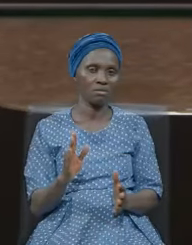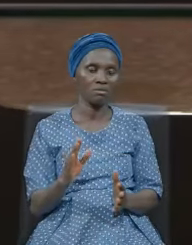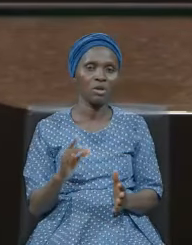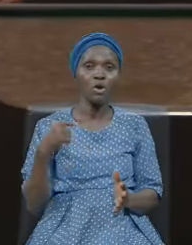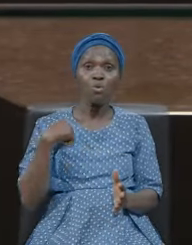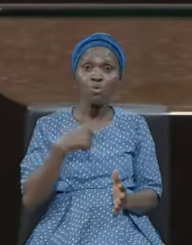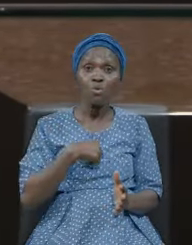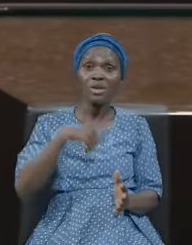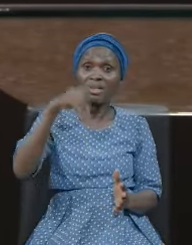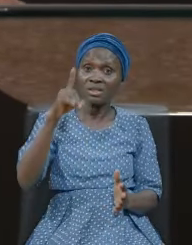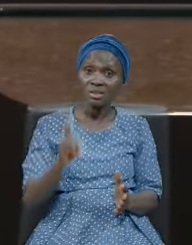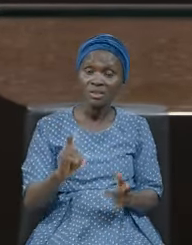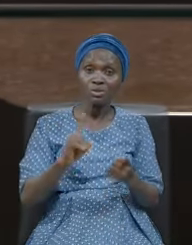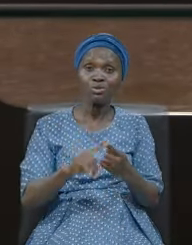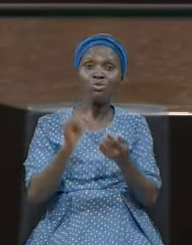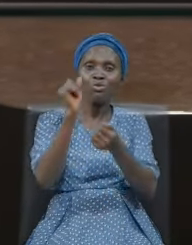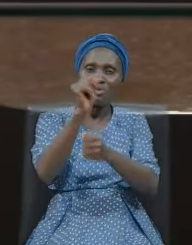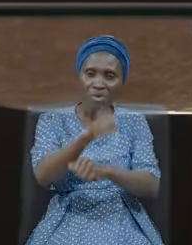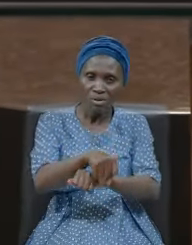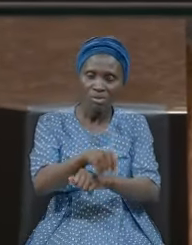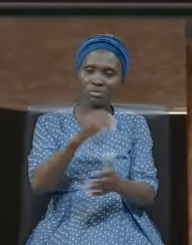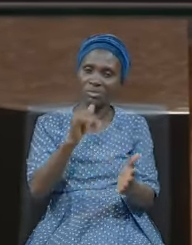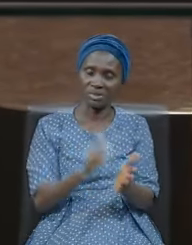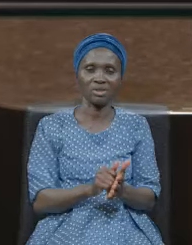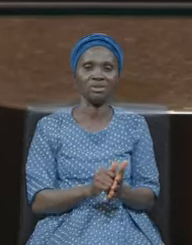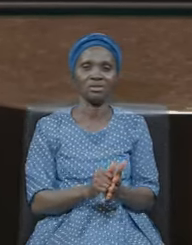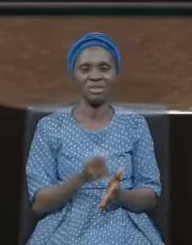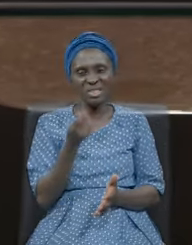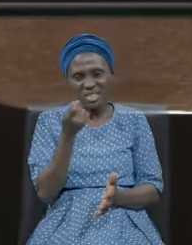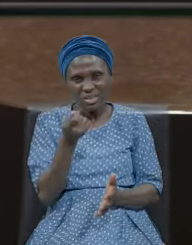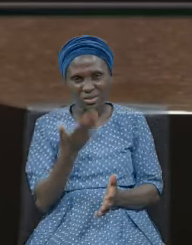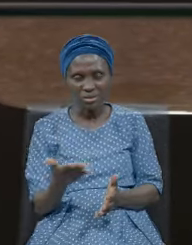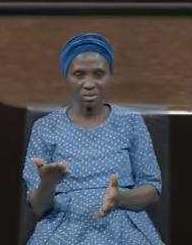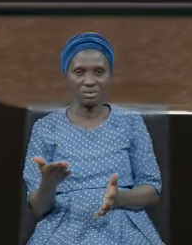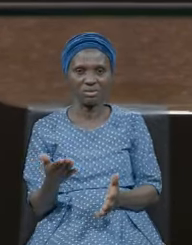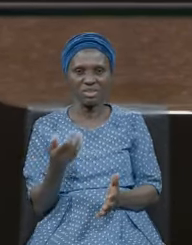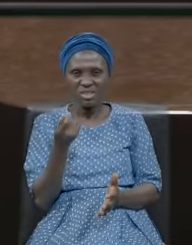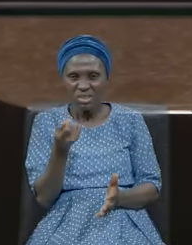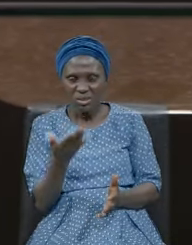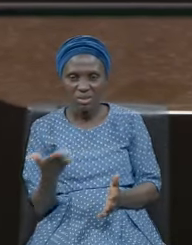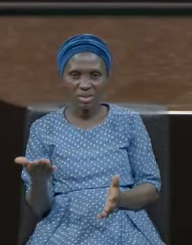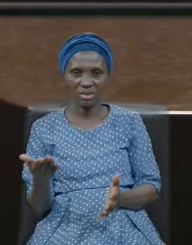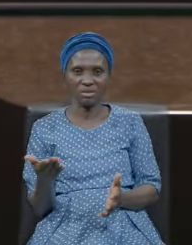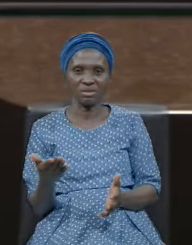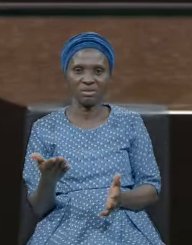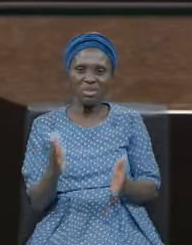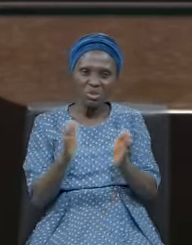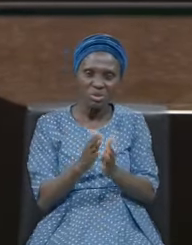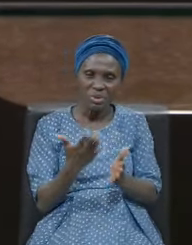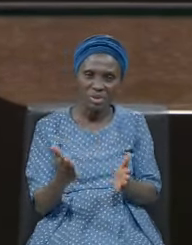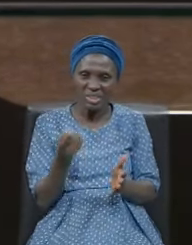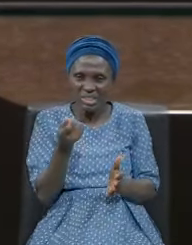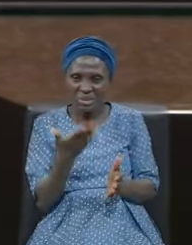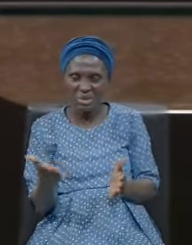that. Small thing, little touch, big embrace, and